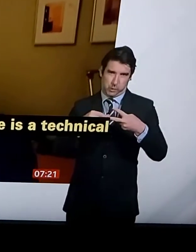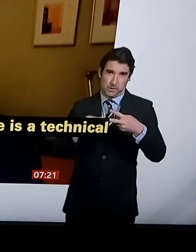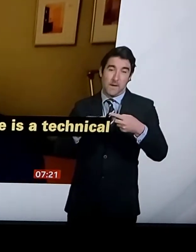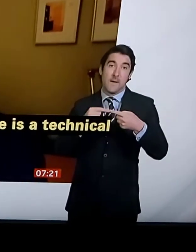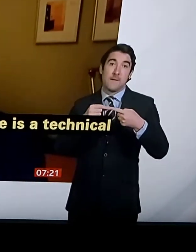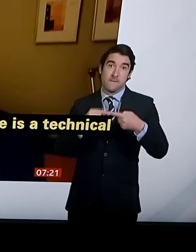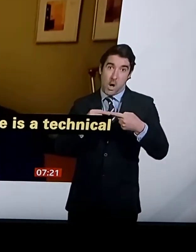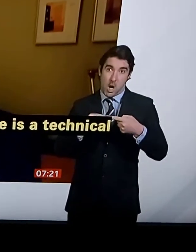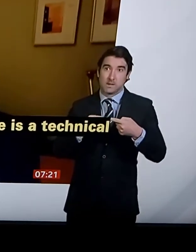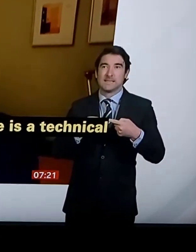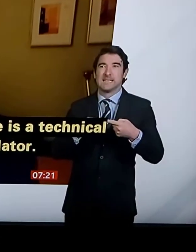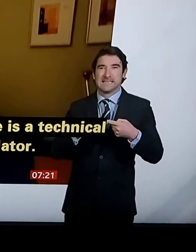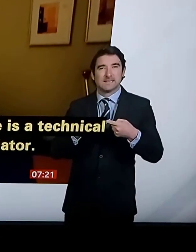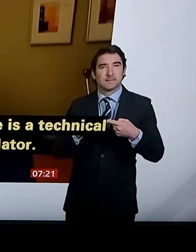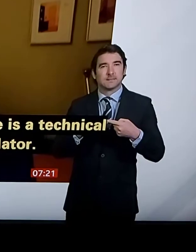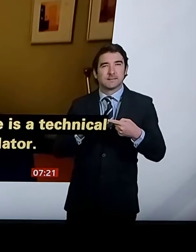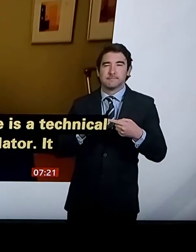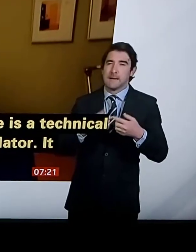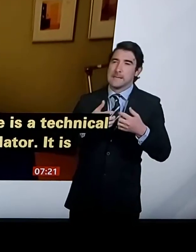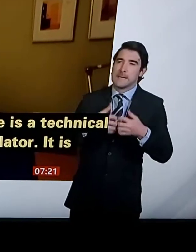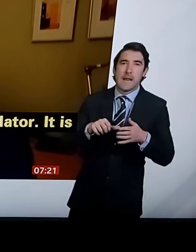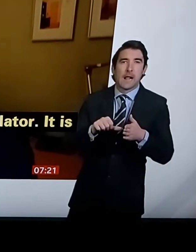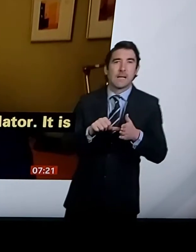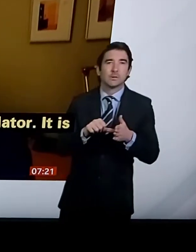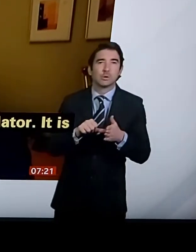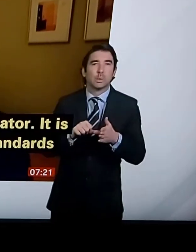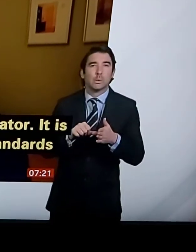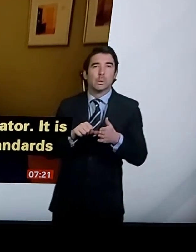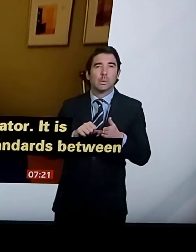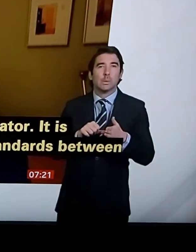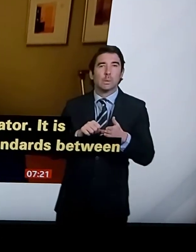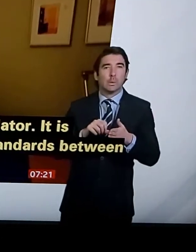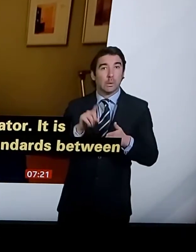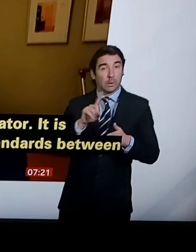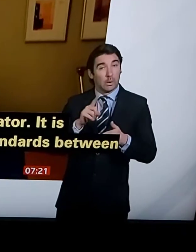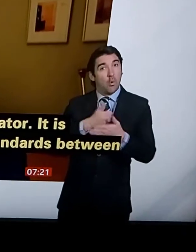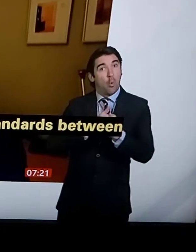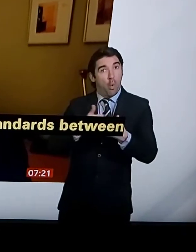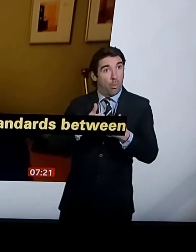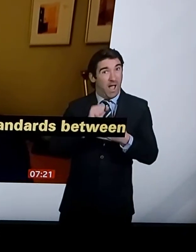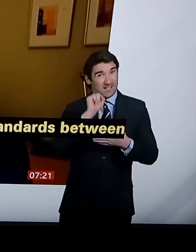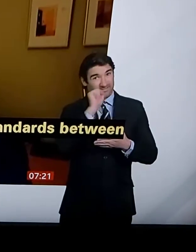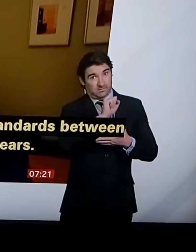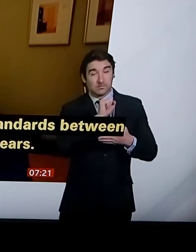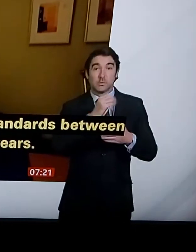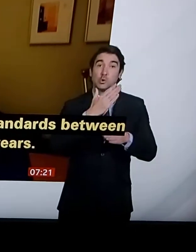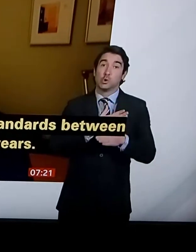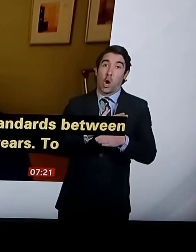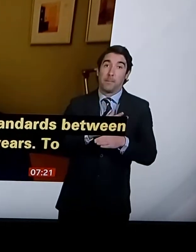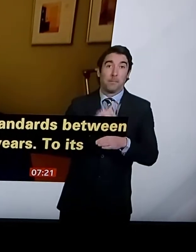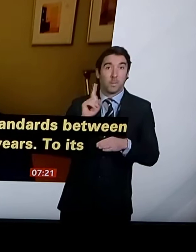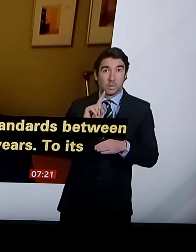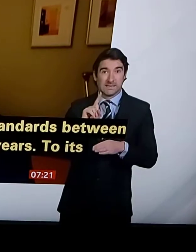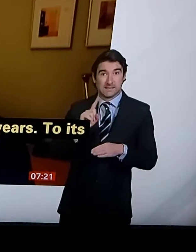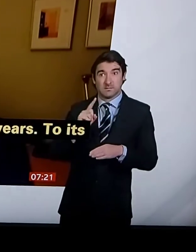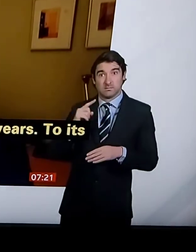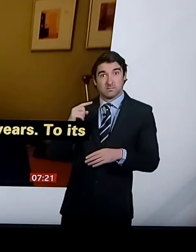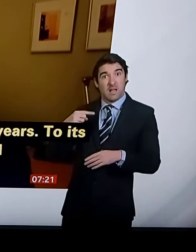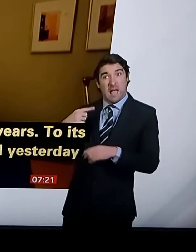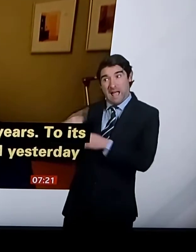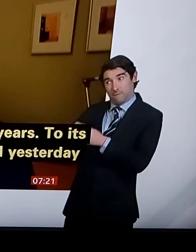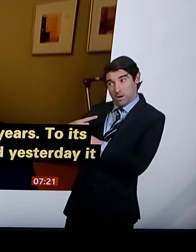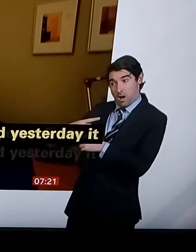years, and I think, to its credit, I suppose, yesterday it acknowledged it had failed to do that. But of course, there's a political dimension